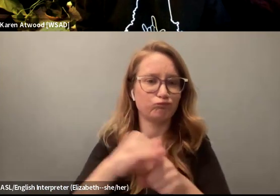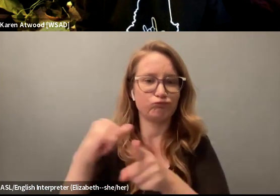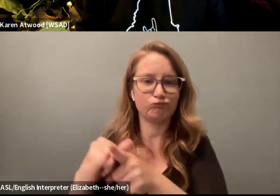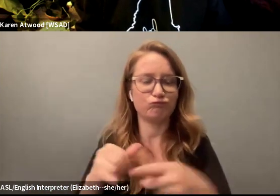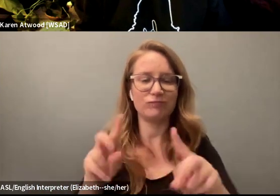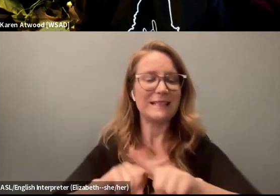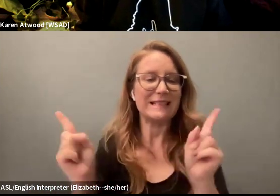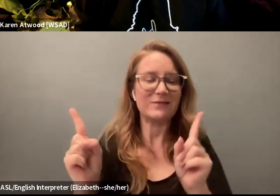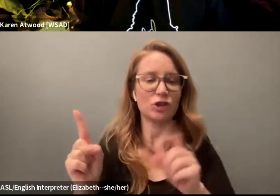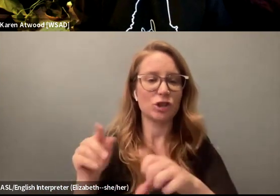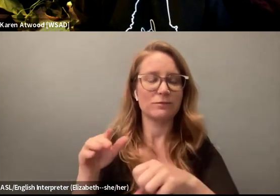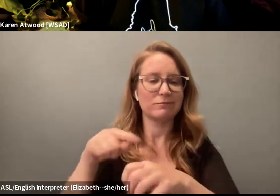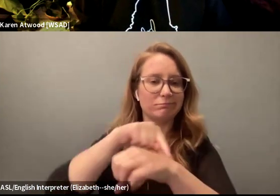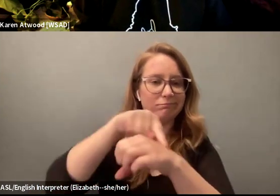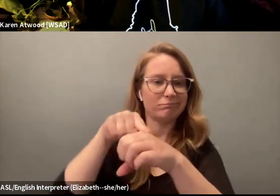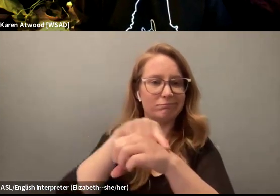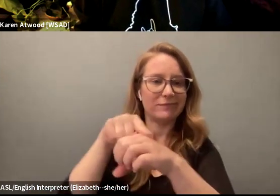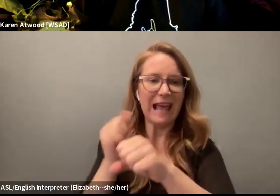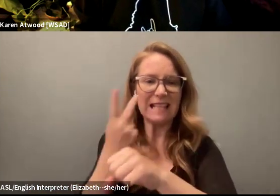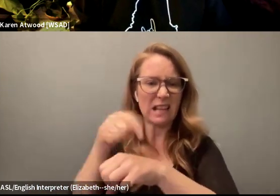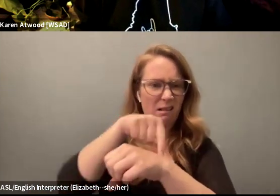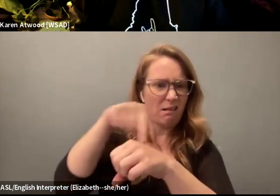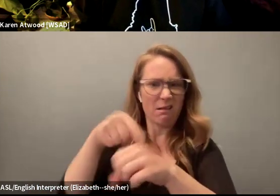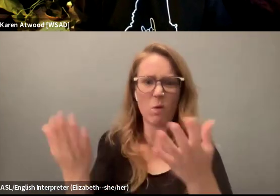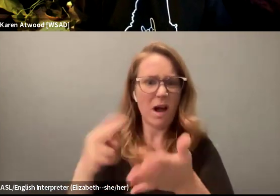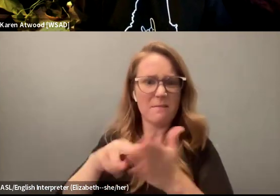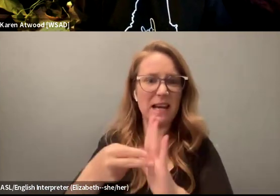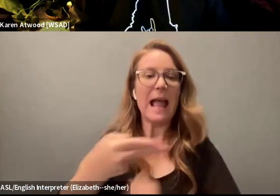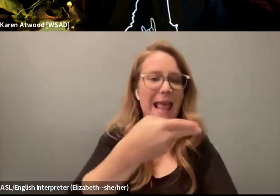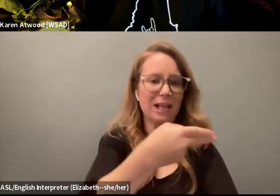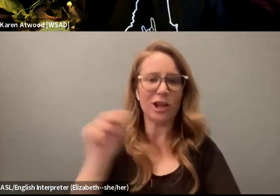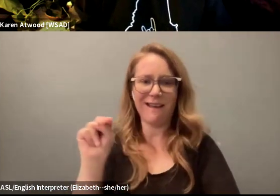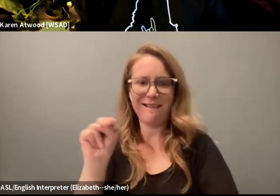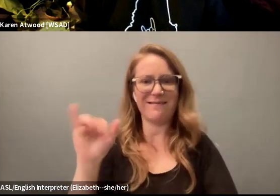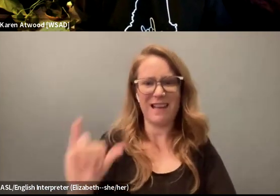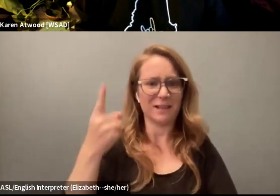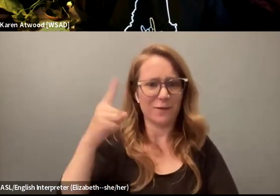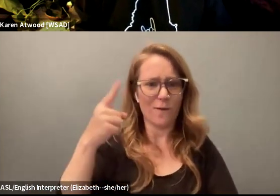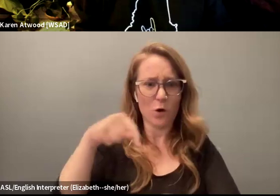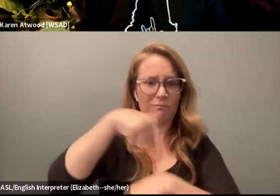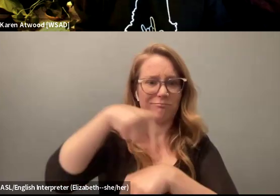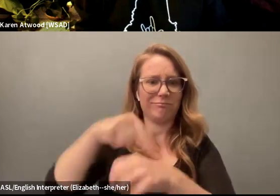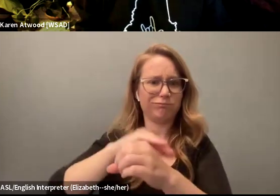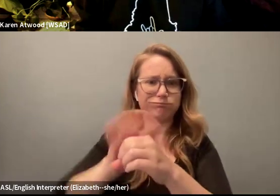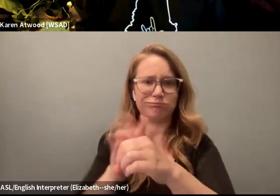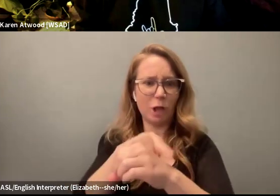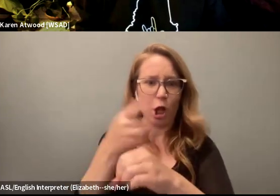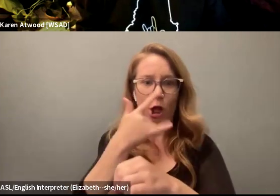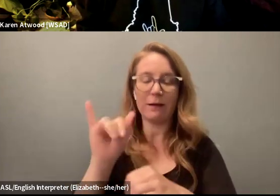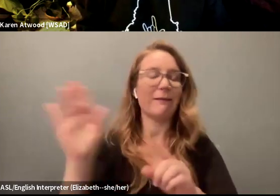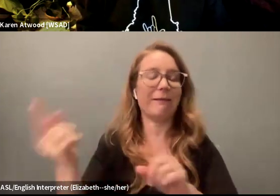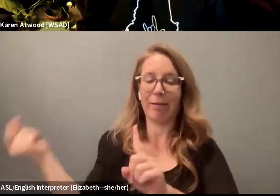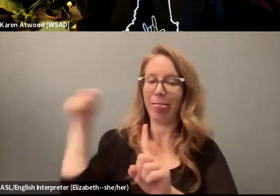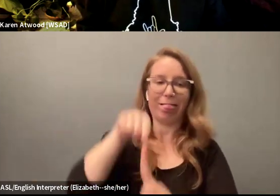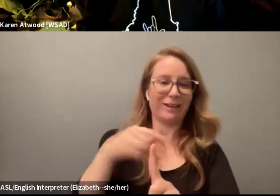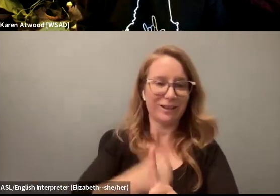they're just different surface indicators. And that's what the H and the N are for. I digress,